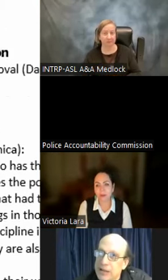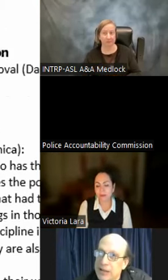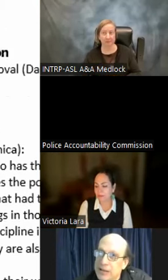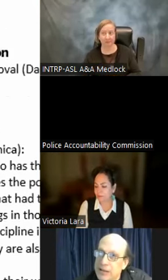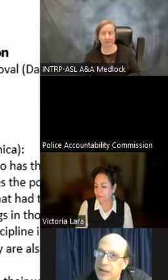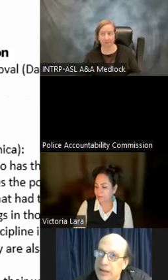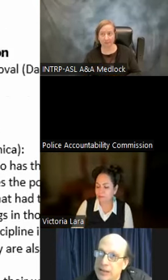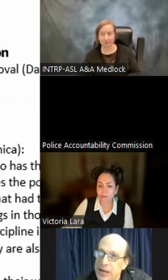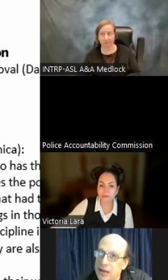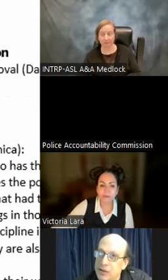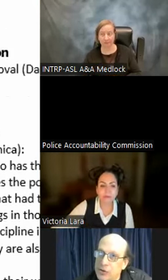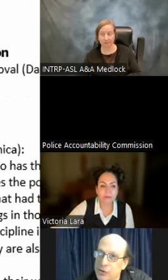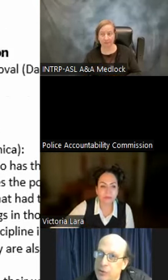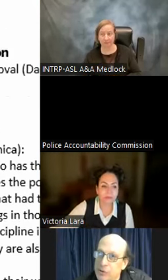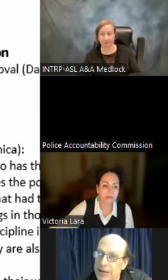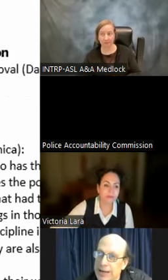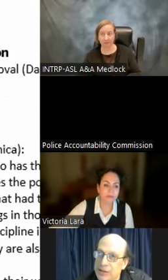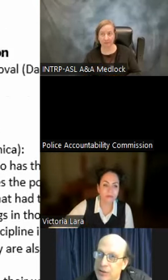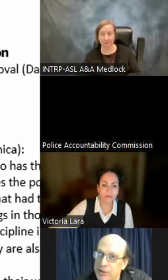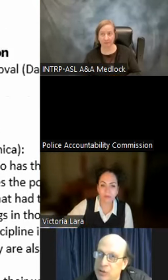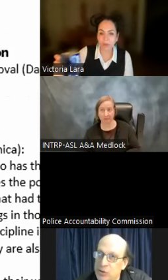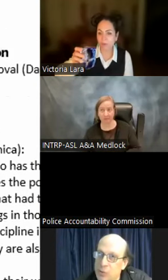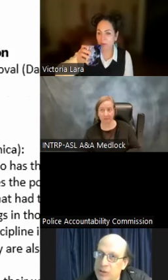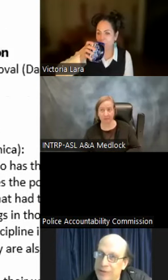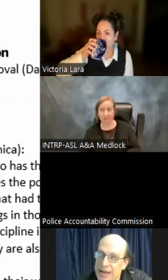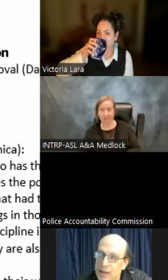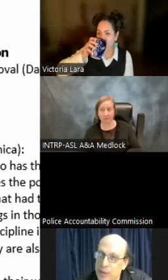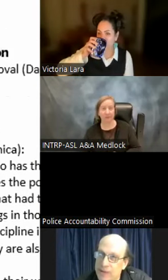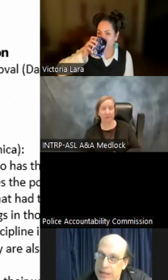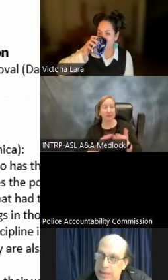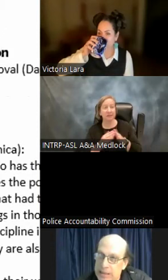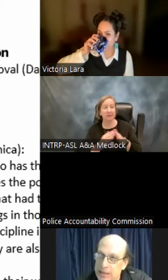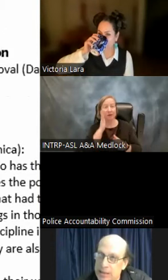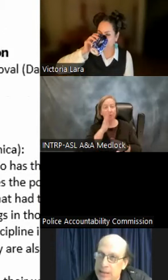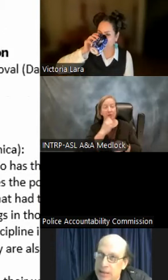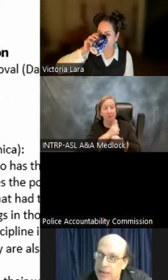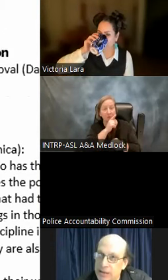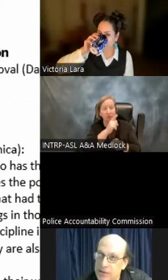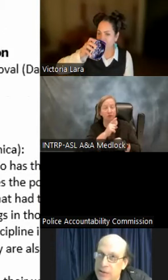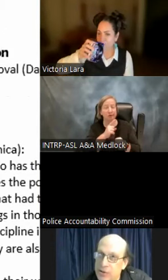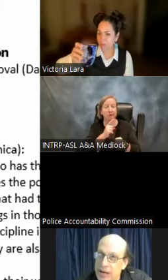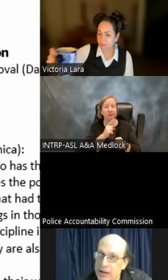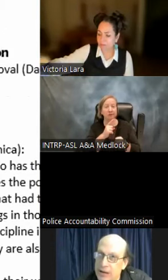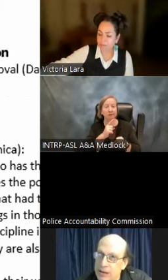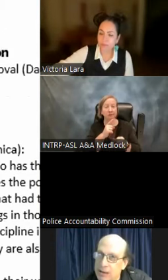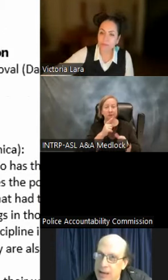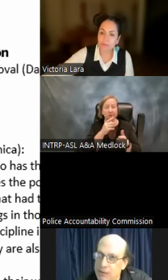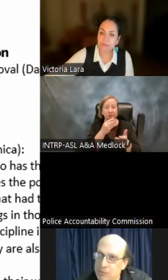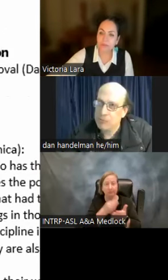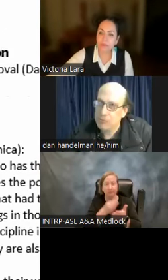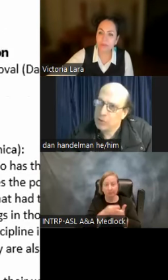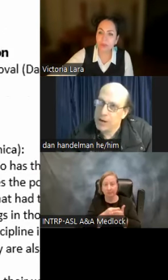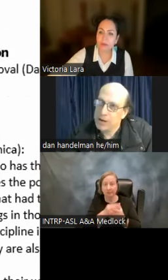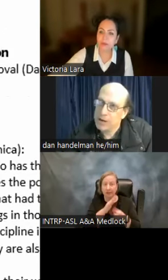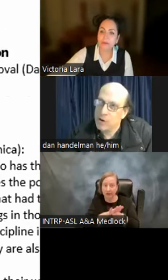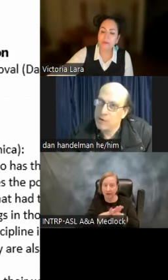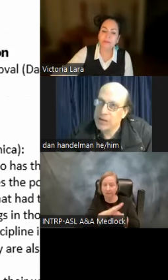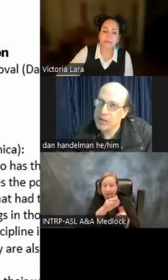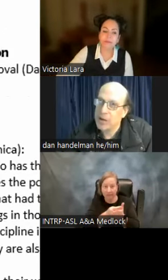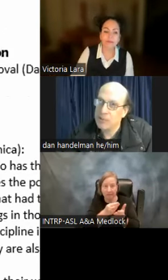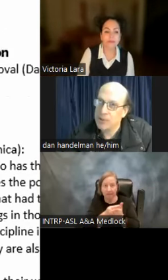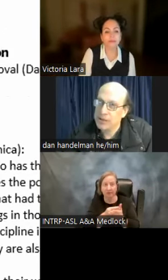C7, the city shall ensure a discrete source of adequate funding in addition to that